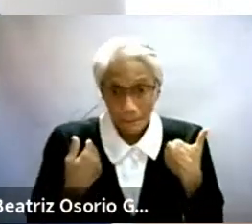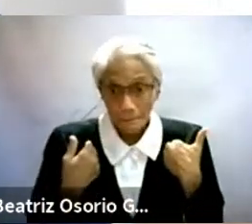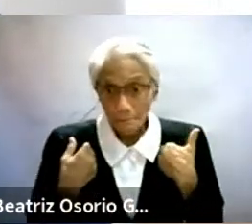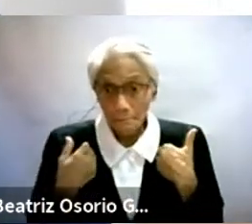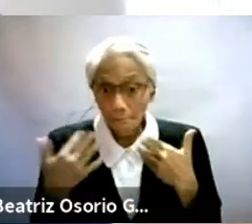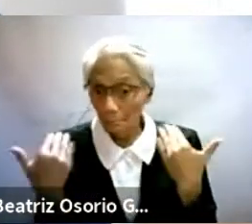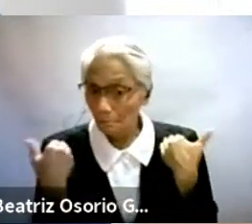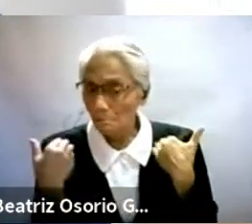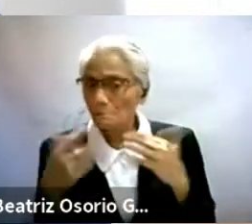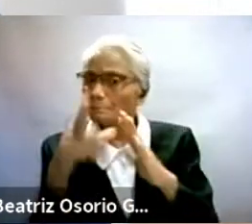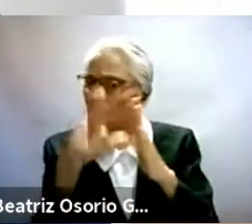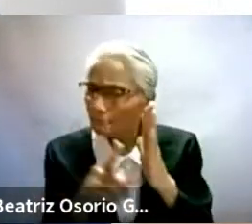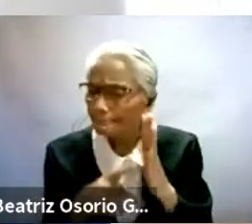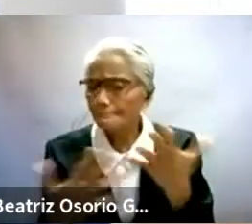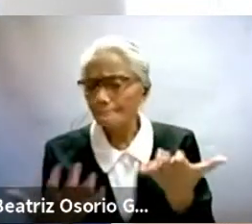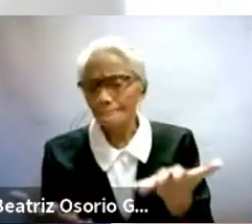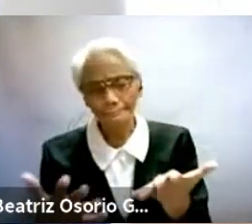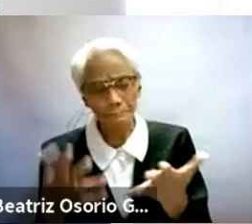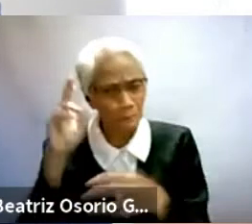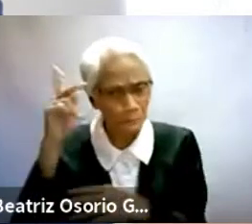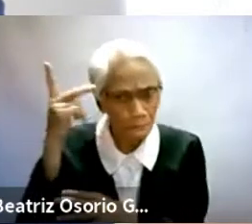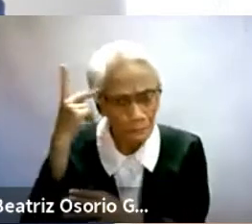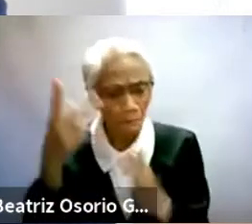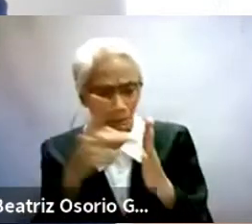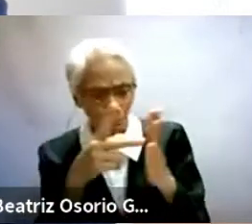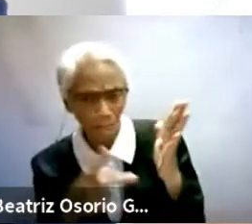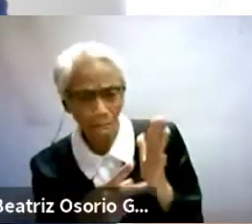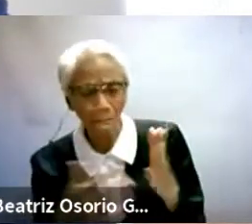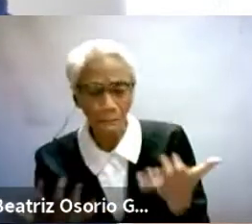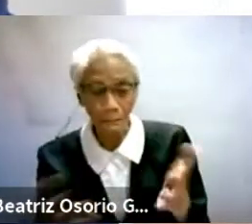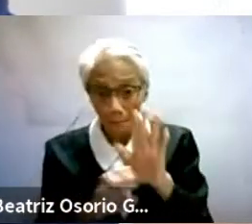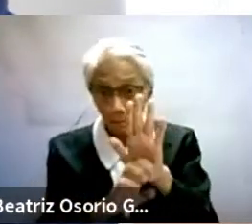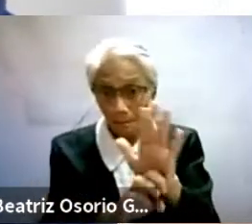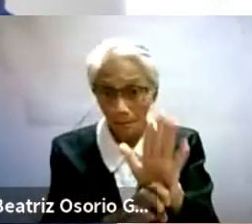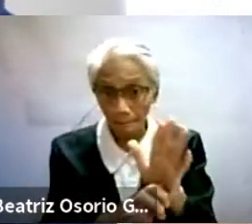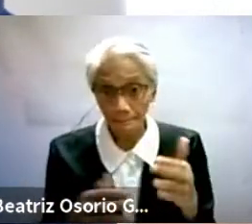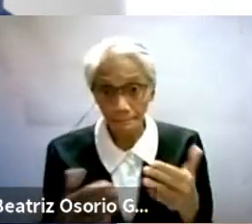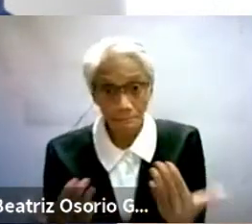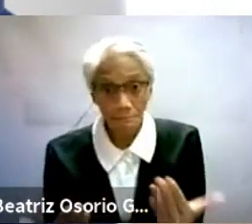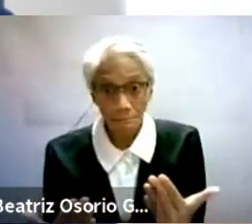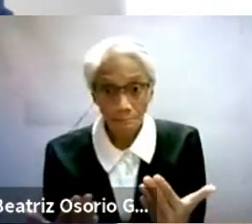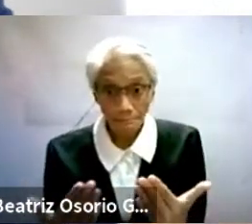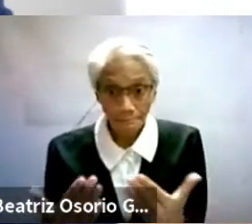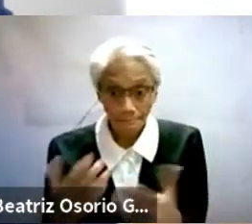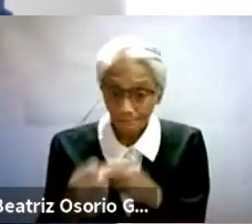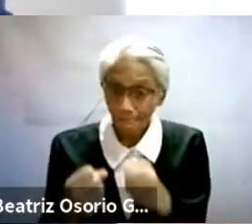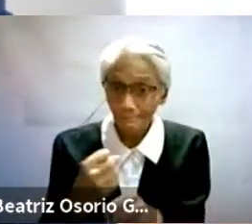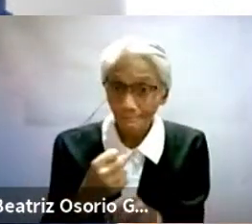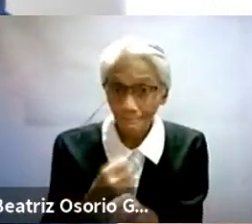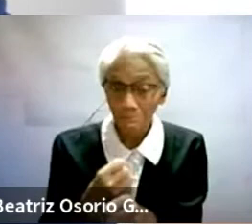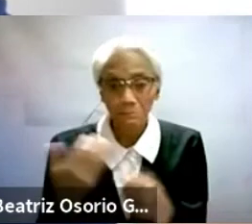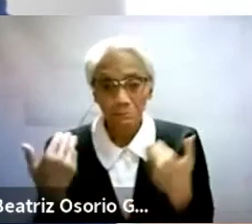in protocols and policies. For example, the EU, in the EU, it now forms part of